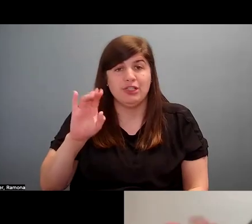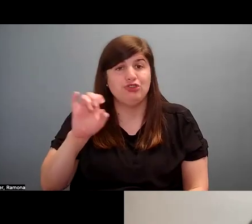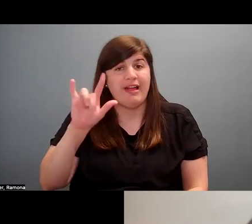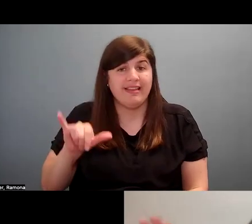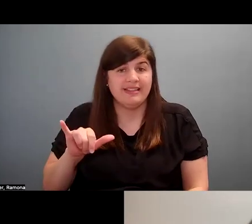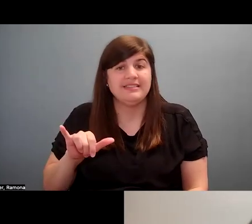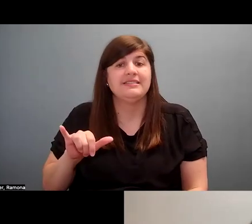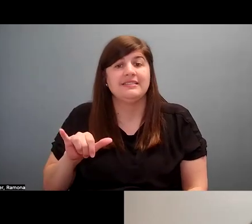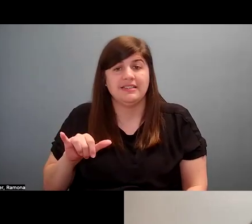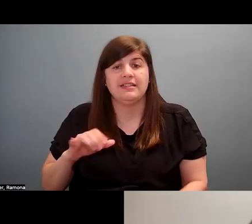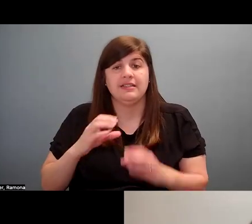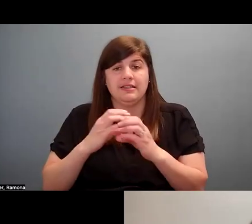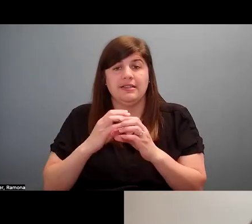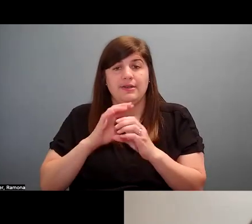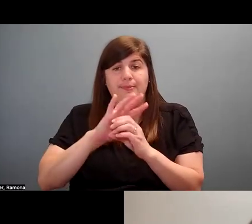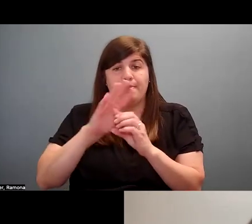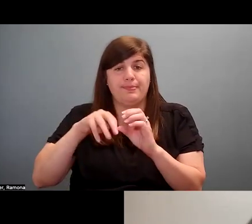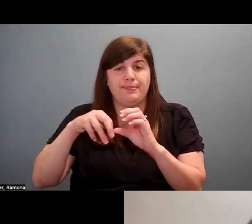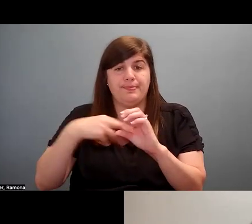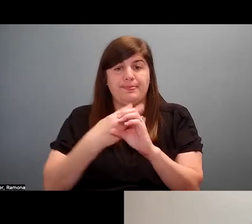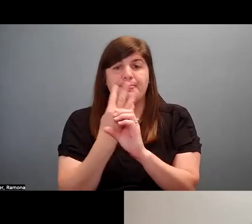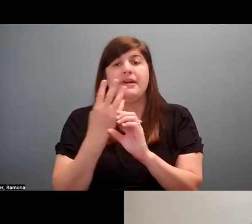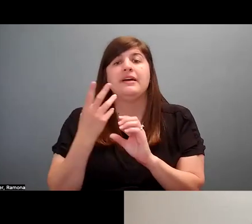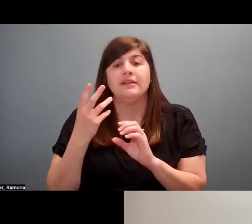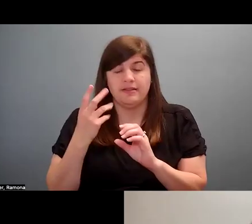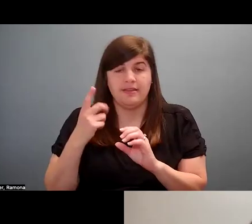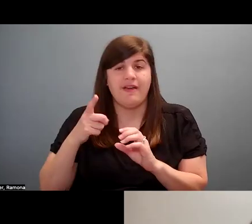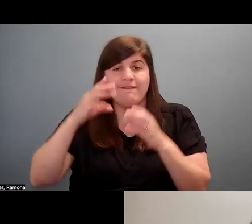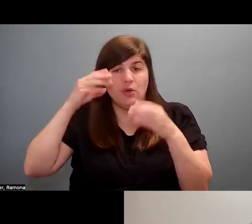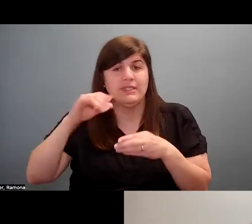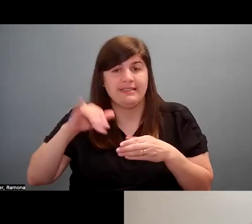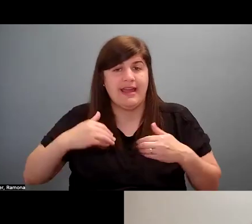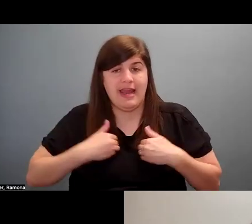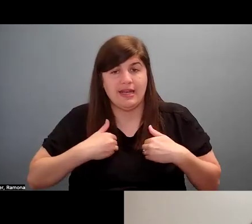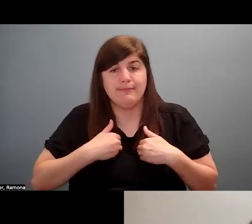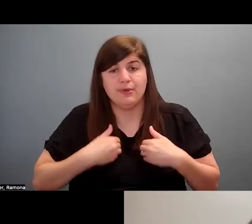have a lot of appendages, and they are focusing on that animal.